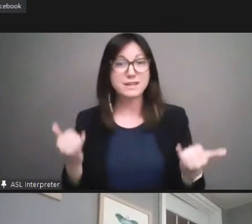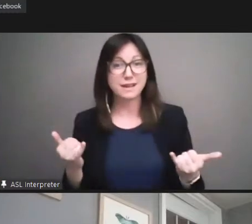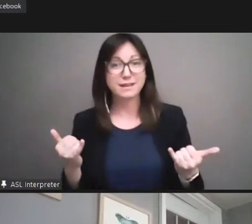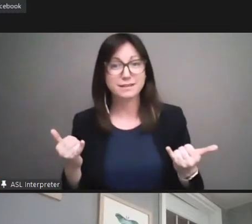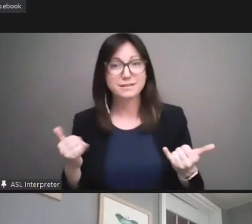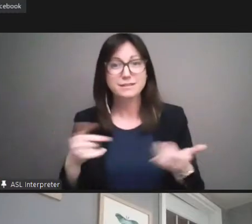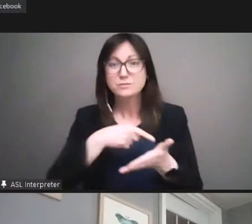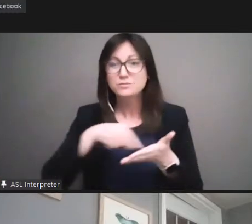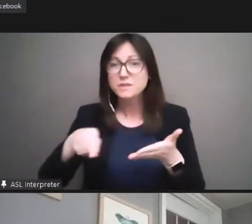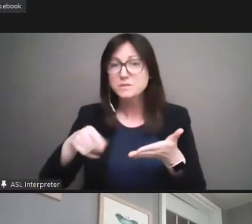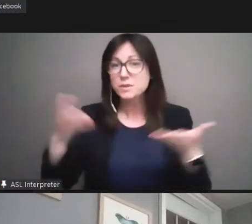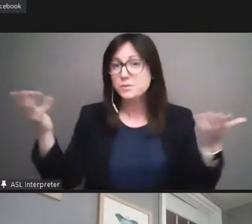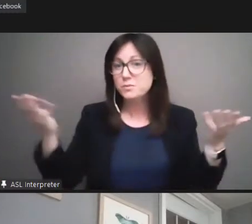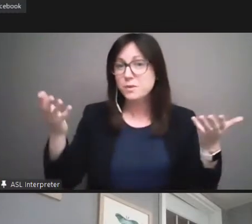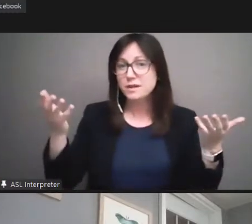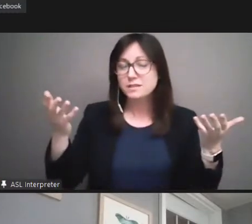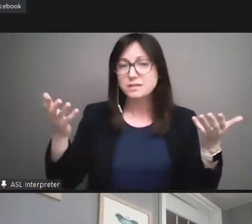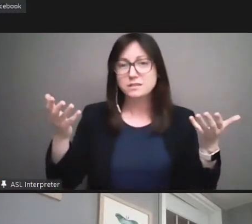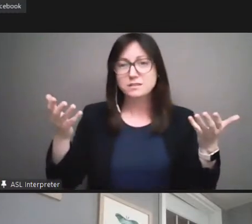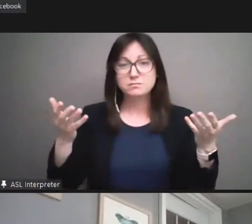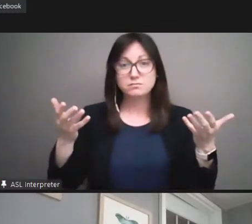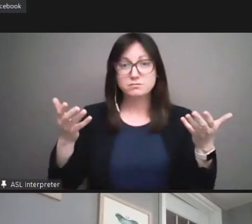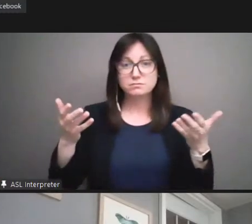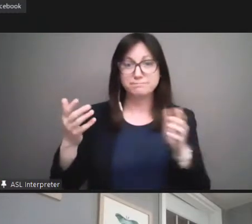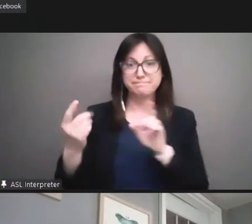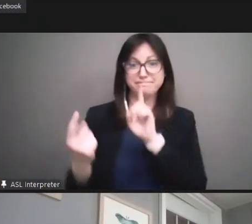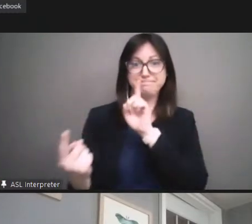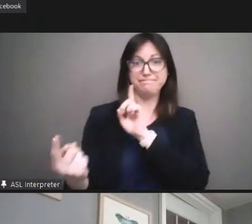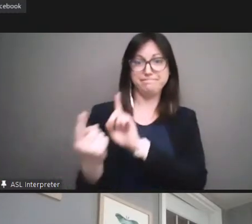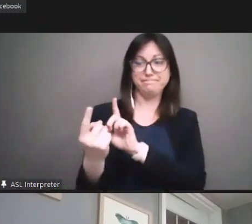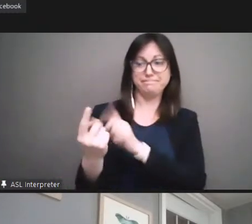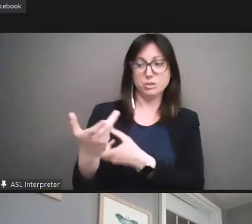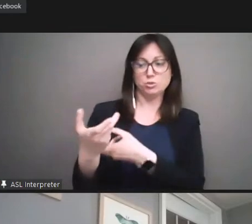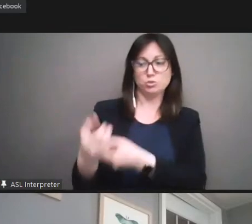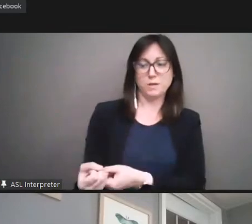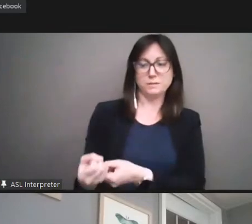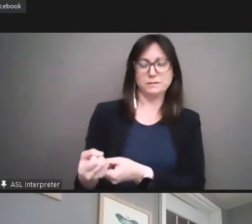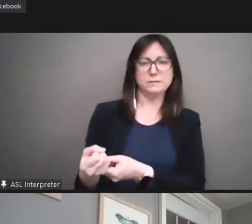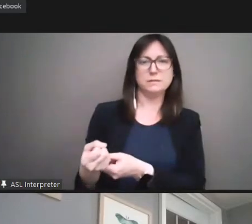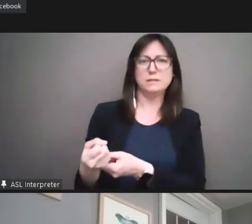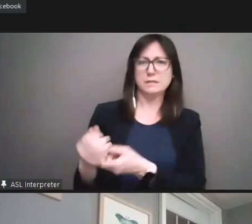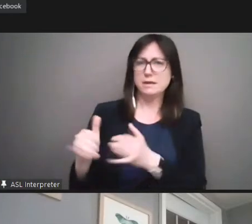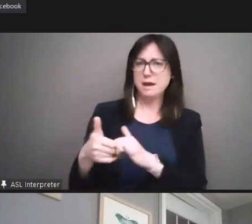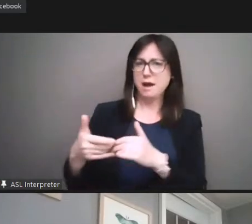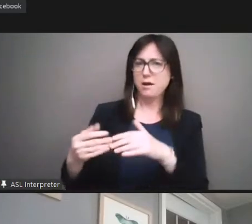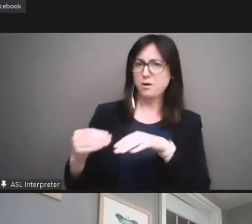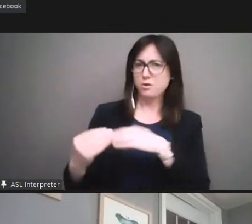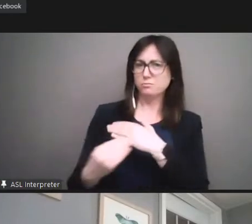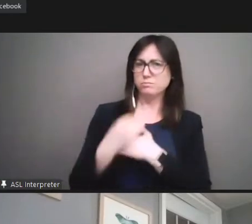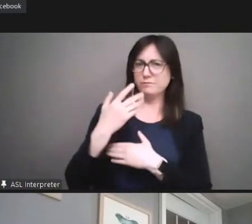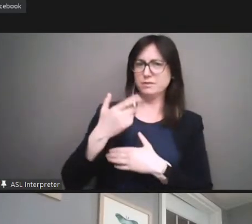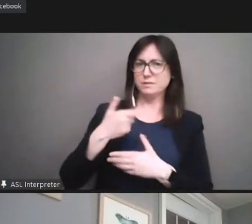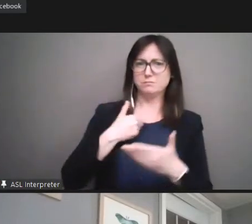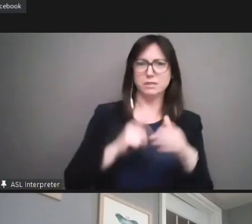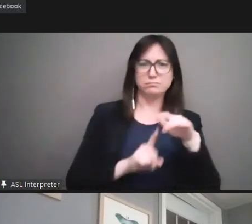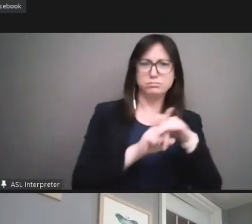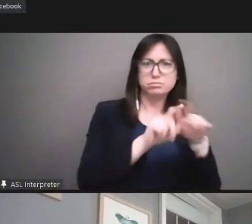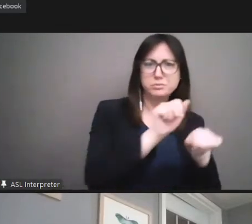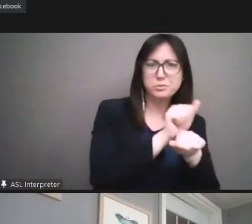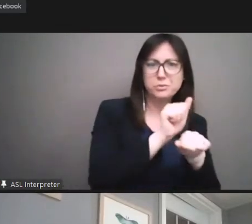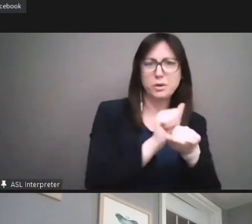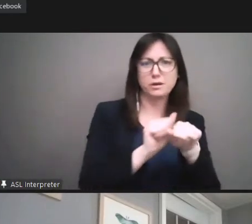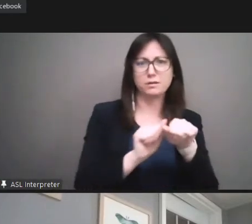week, which is, how does our trust in others affect how we take part in the places that we live, work, and